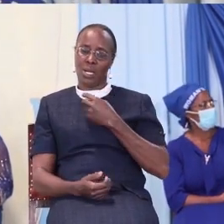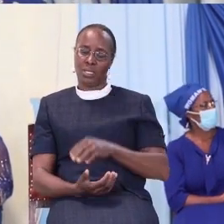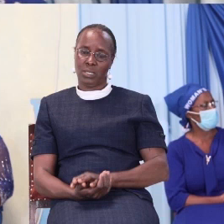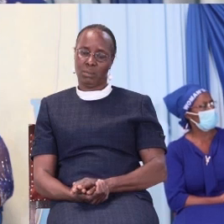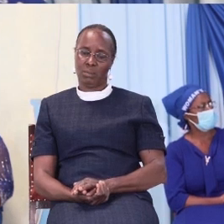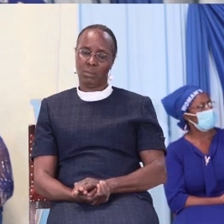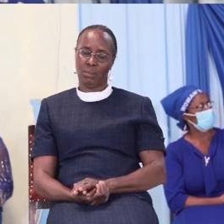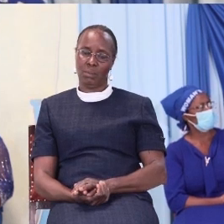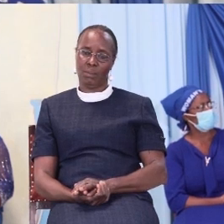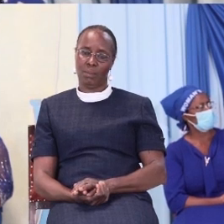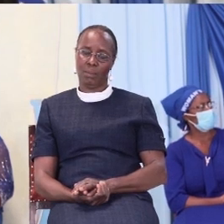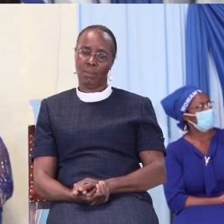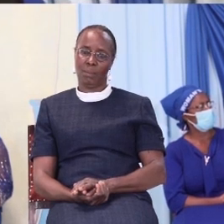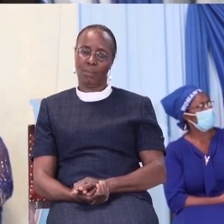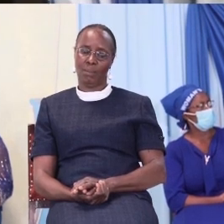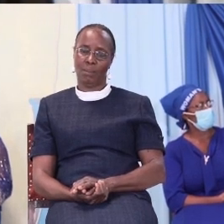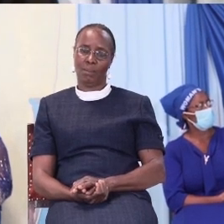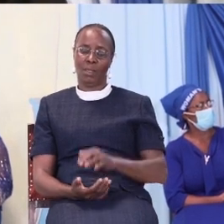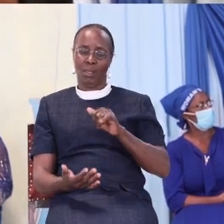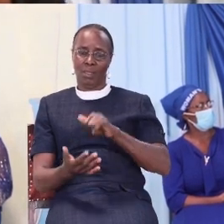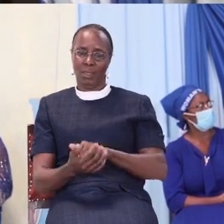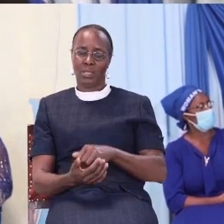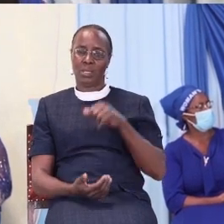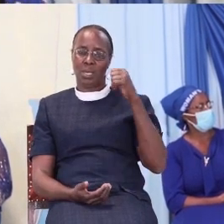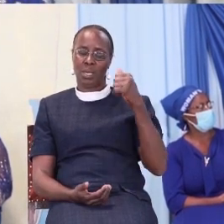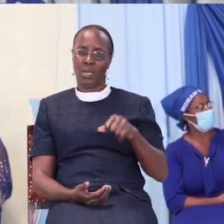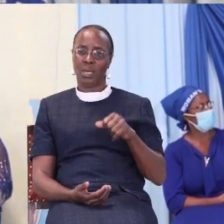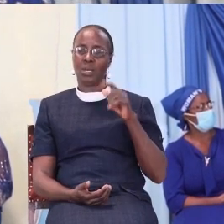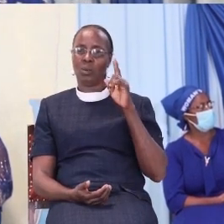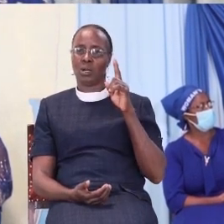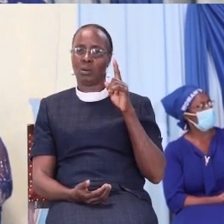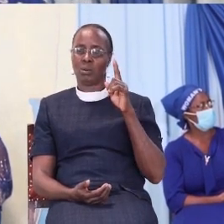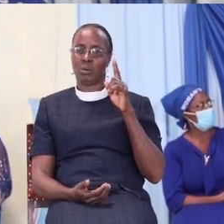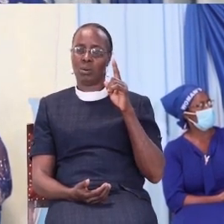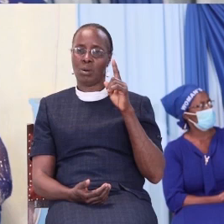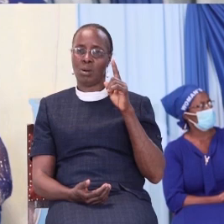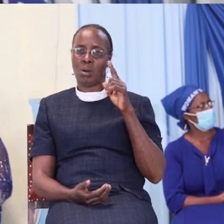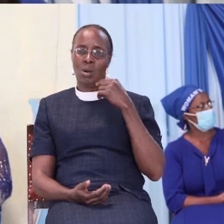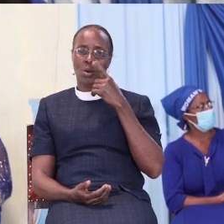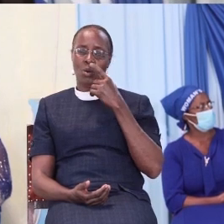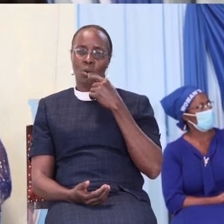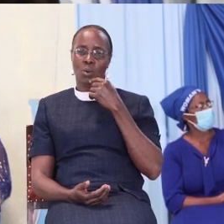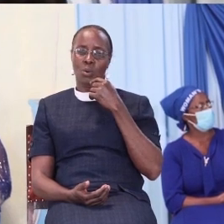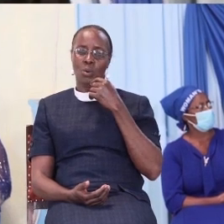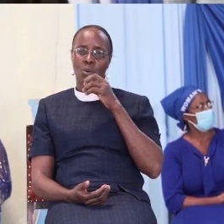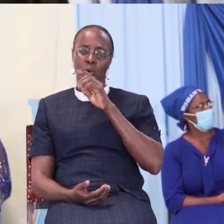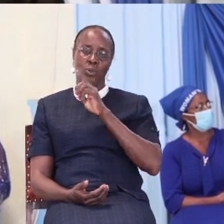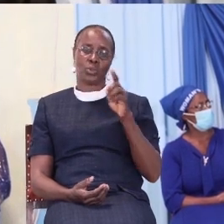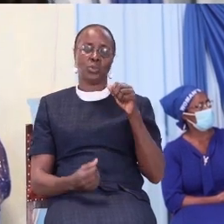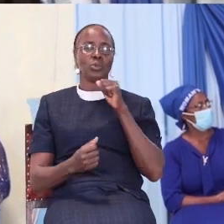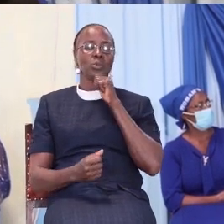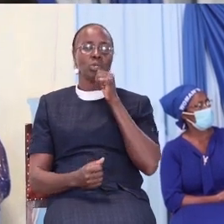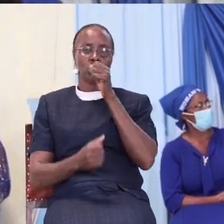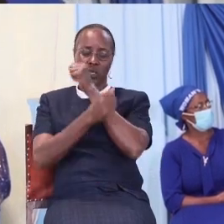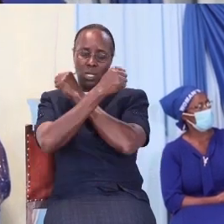verse 8 that anyone who does not love does not know God,